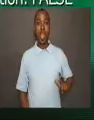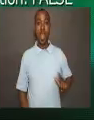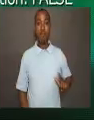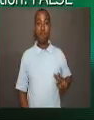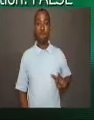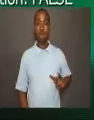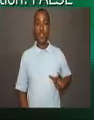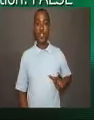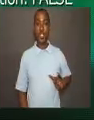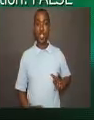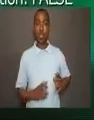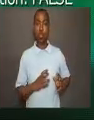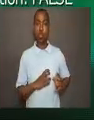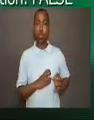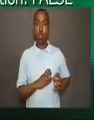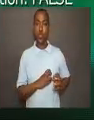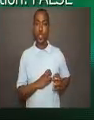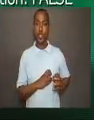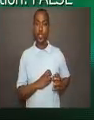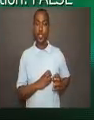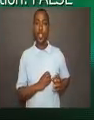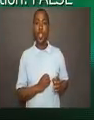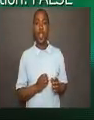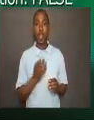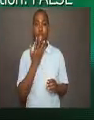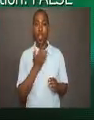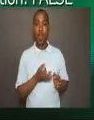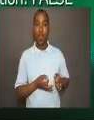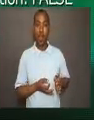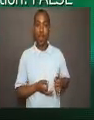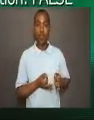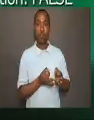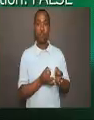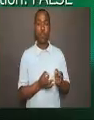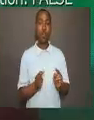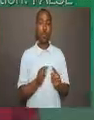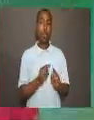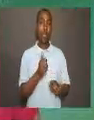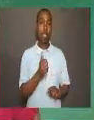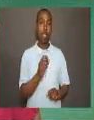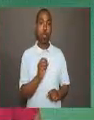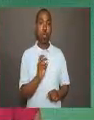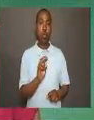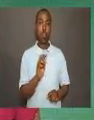does contract, which lets blood into the aorta.